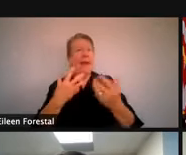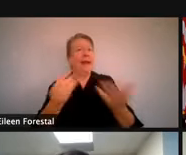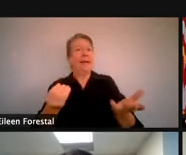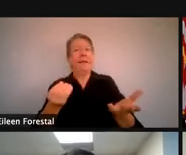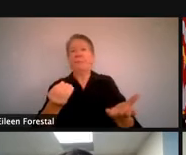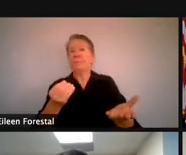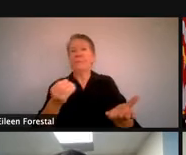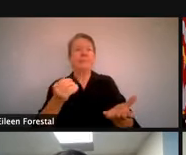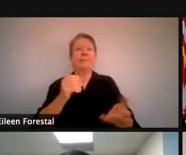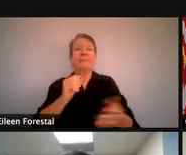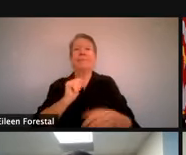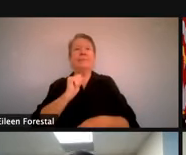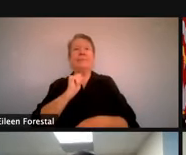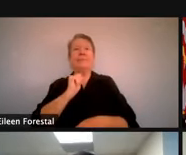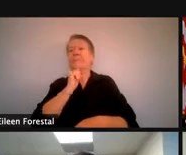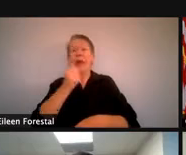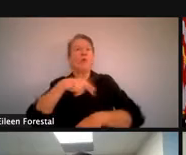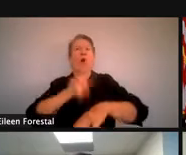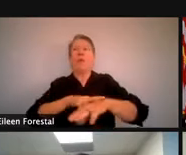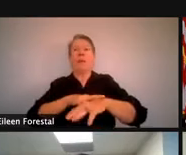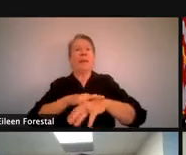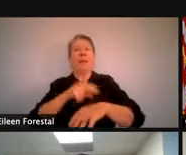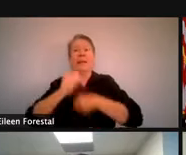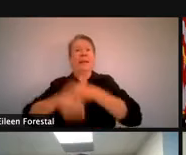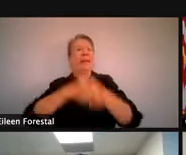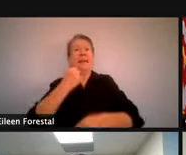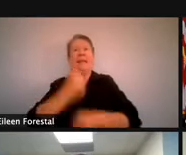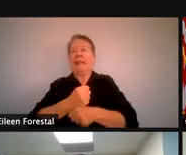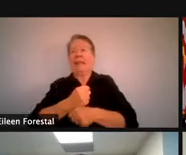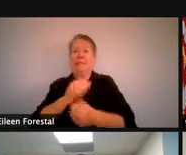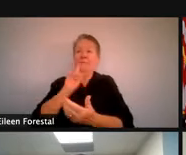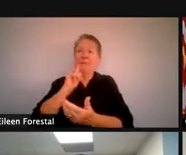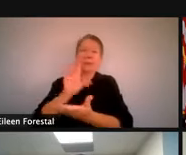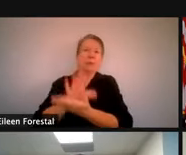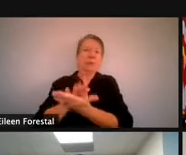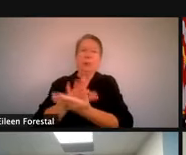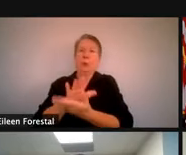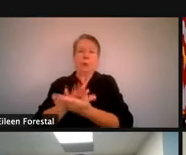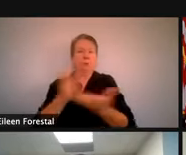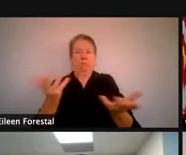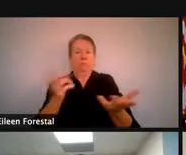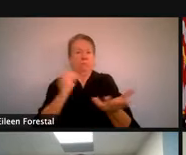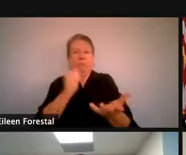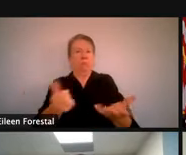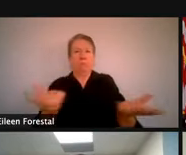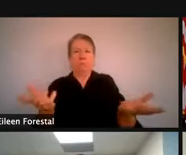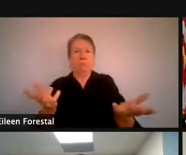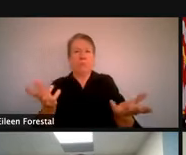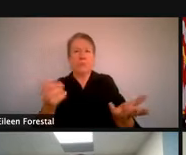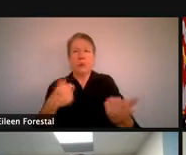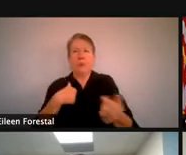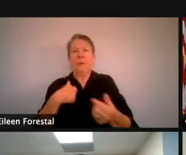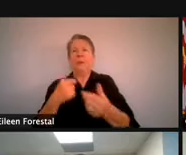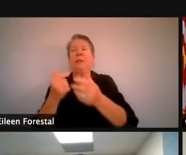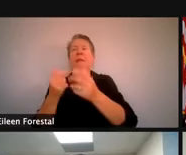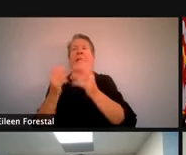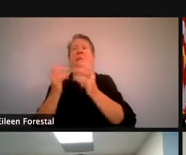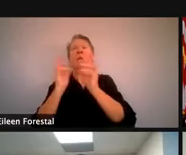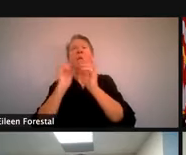Please God, we get therapeutics sooner than later. We get vaccine sooner than later. I believe we will. I think this